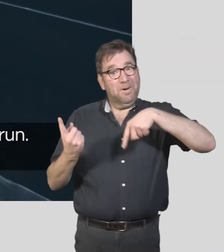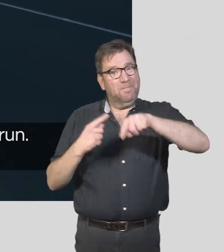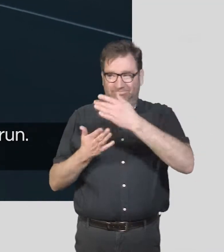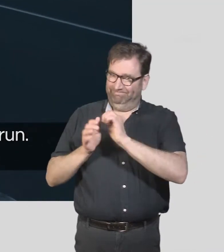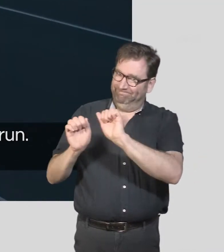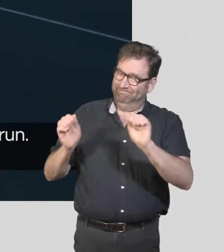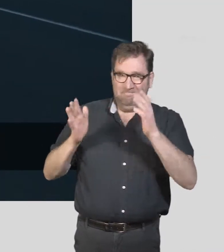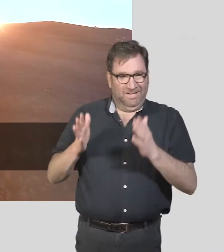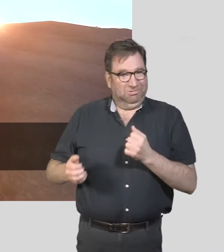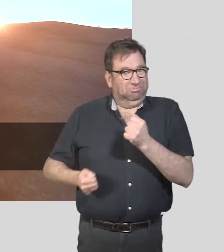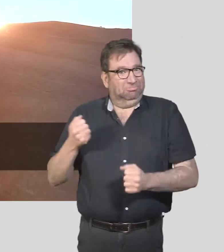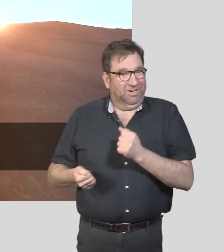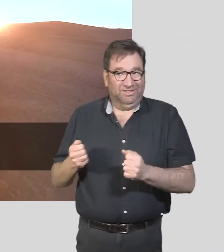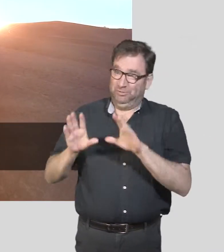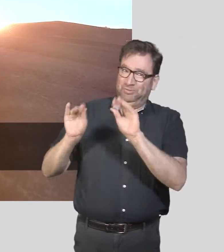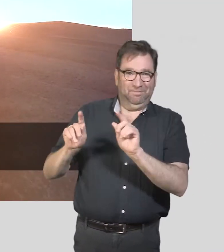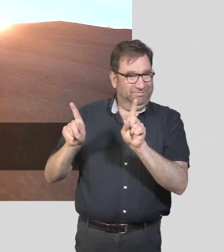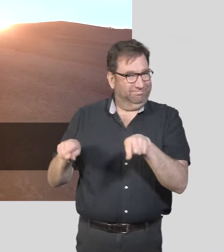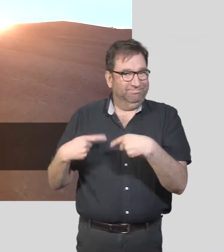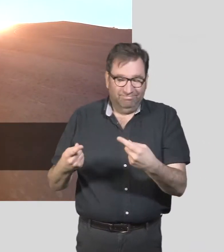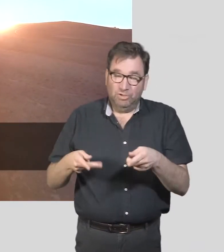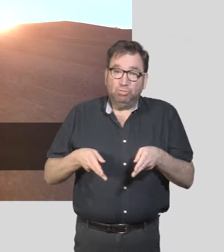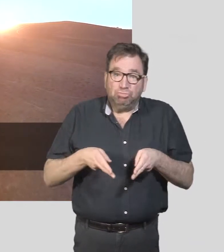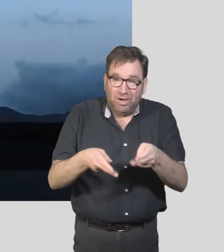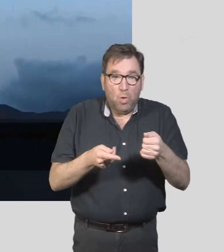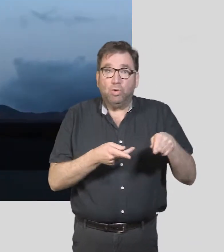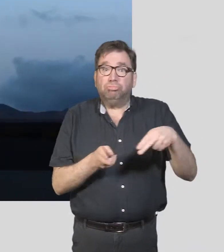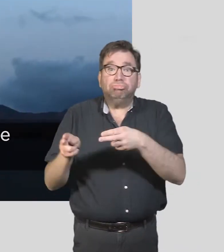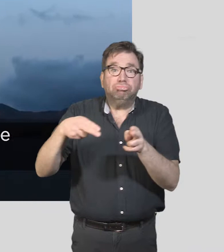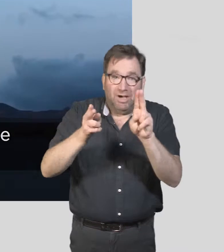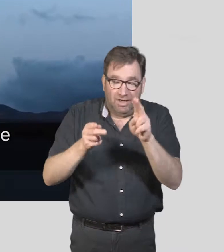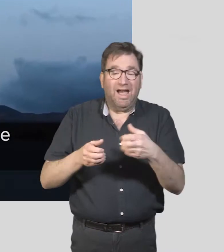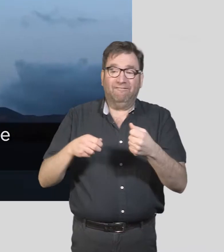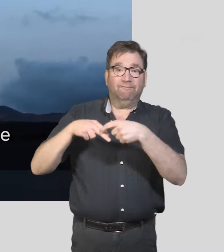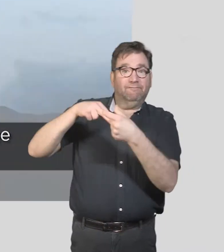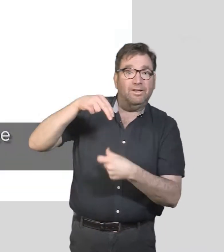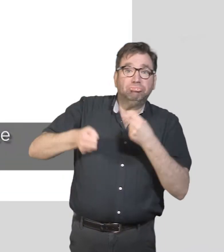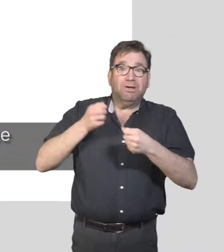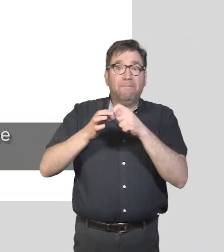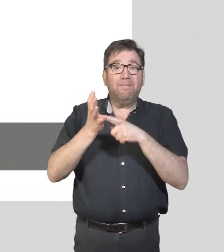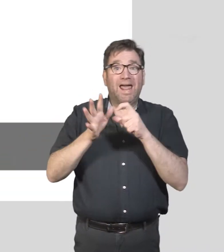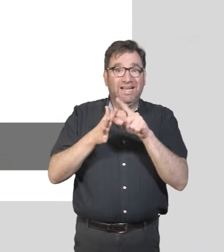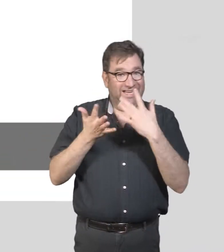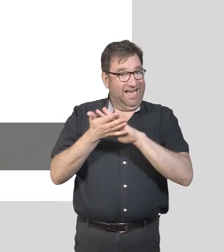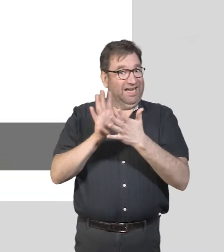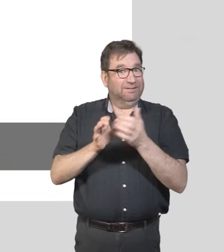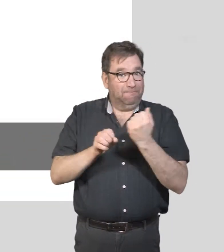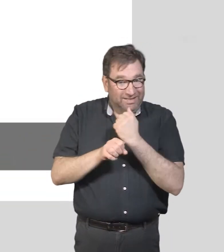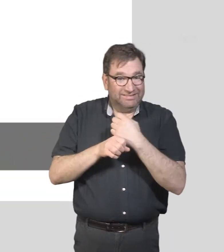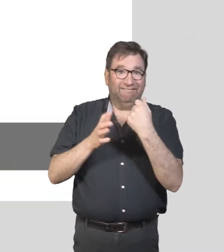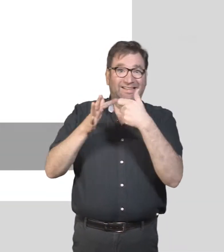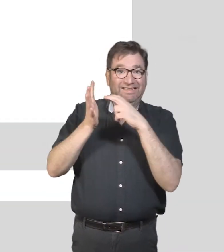stop them. Designed for the track or the trail, each running blade is made by hand and combined with a knee and a socket to make a complete